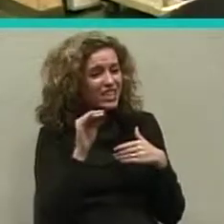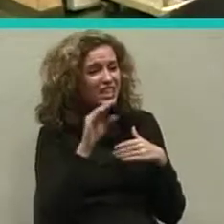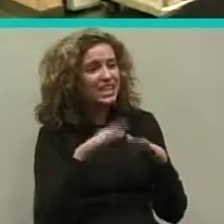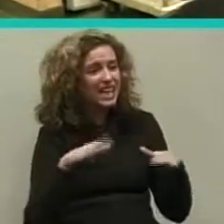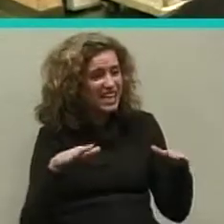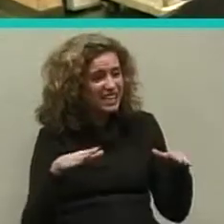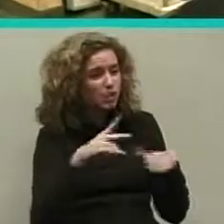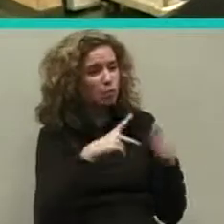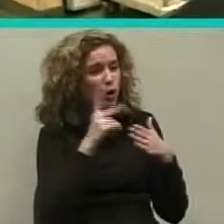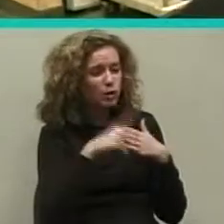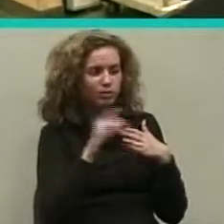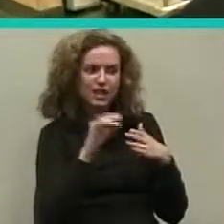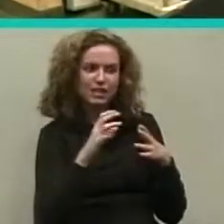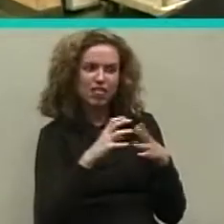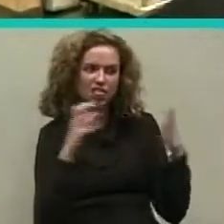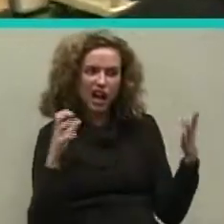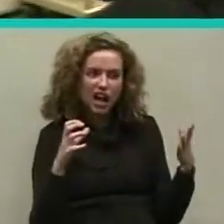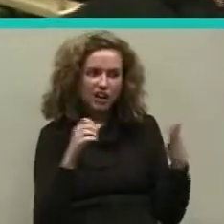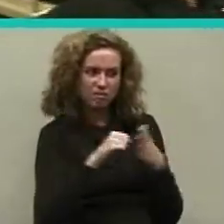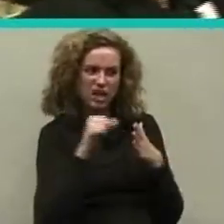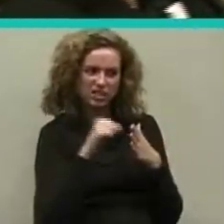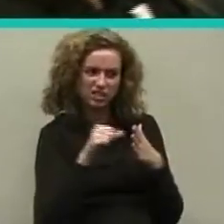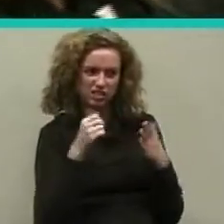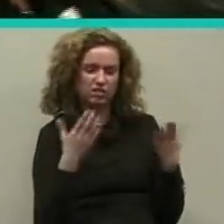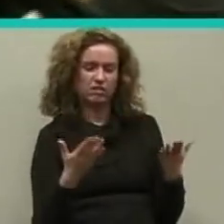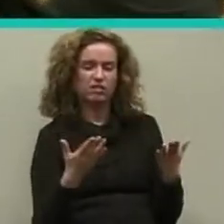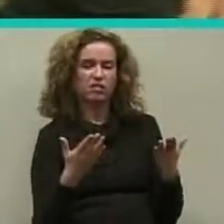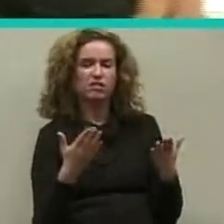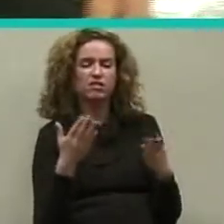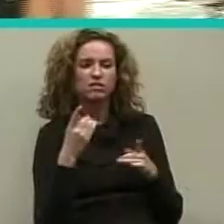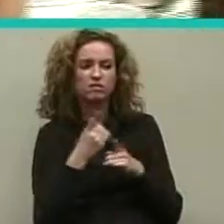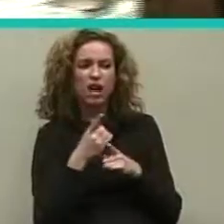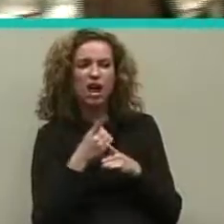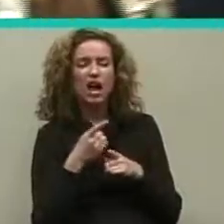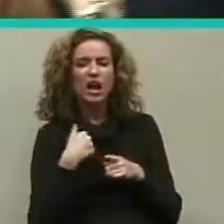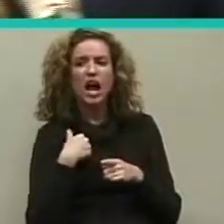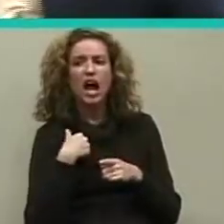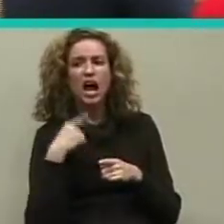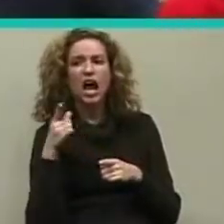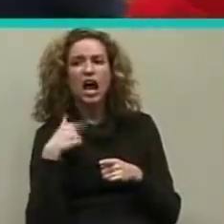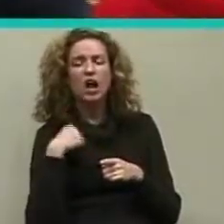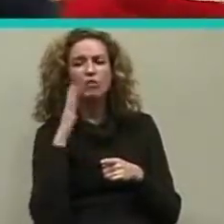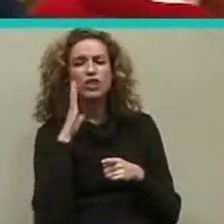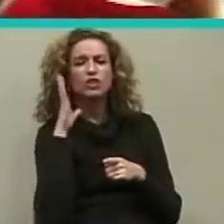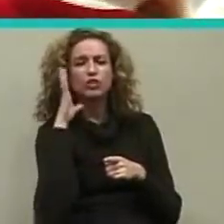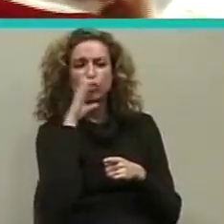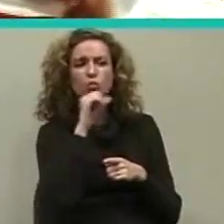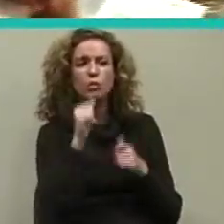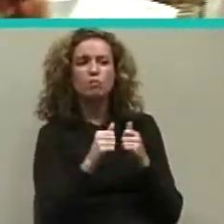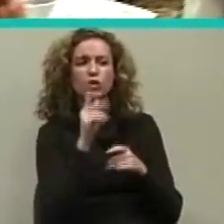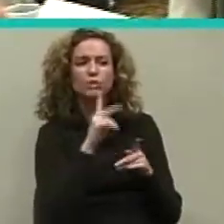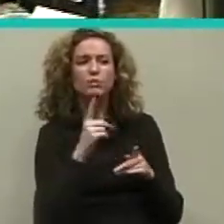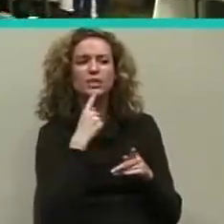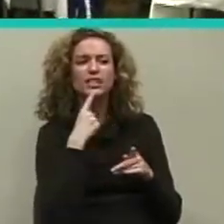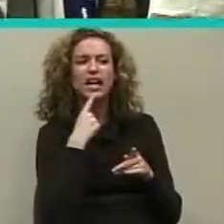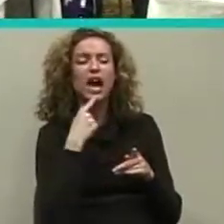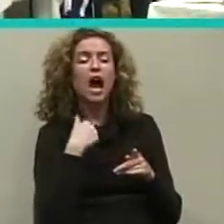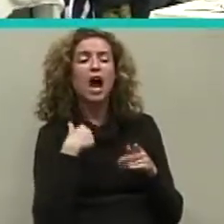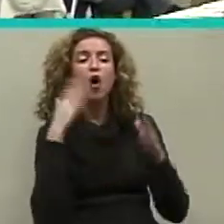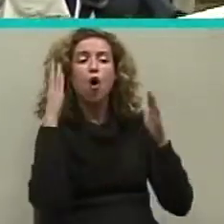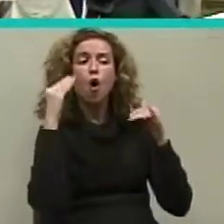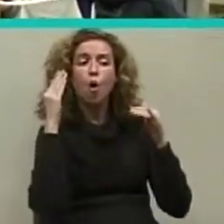of pages. In most, I would assume most people would say the same thing I'm going to say. I hope we never have a